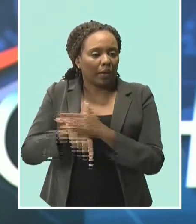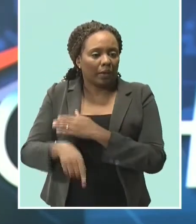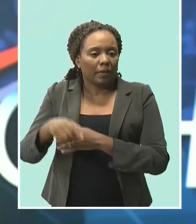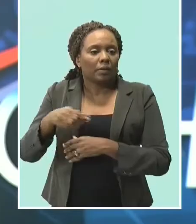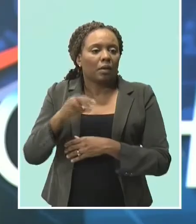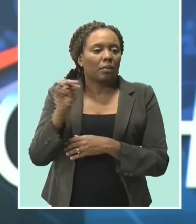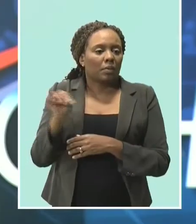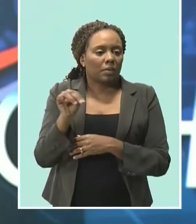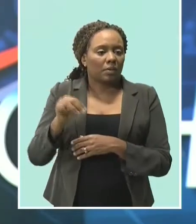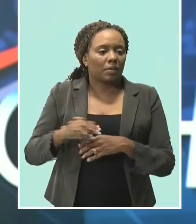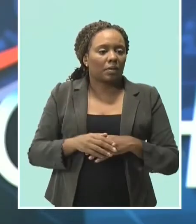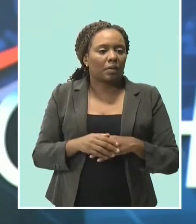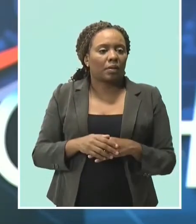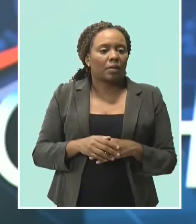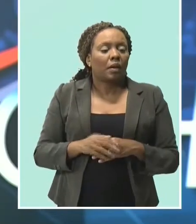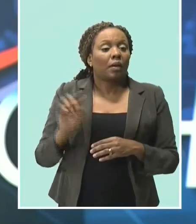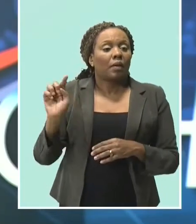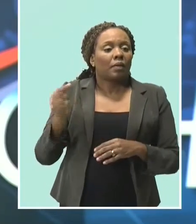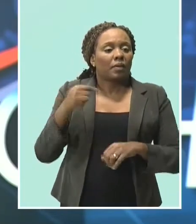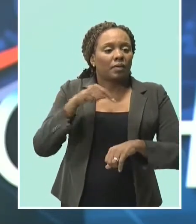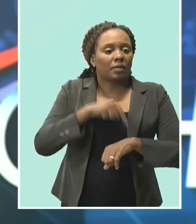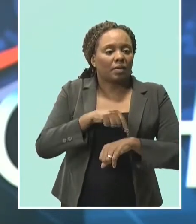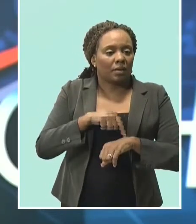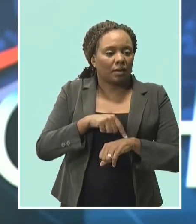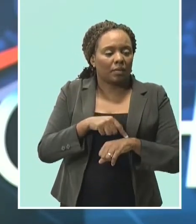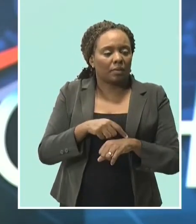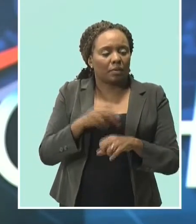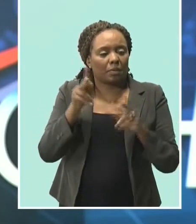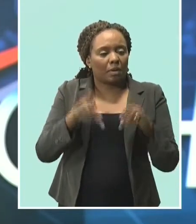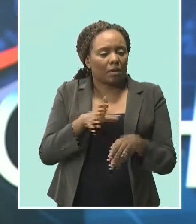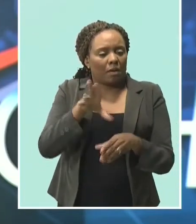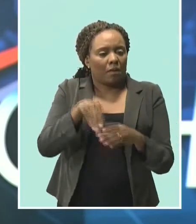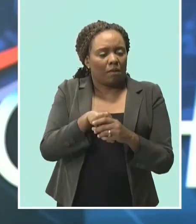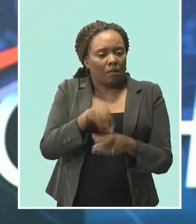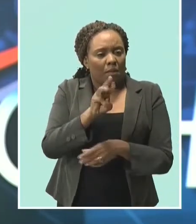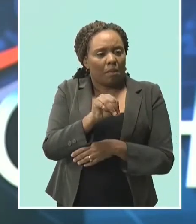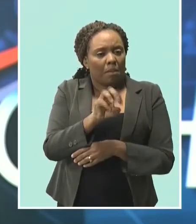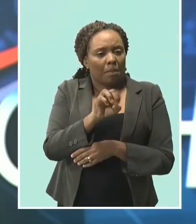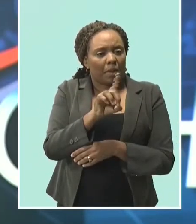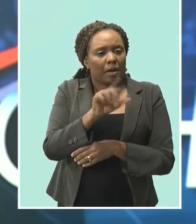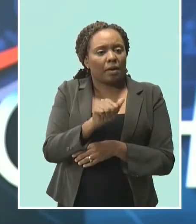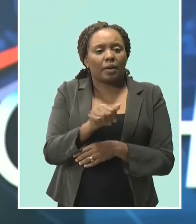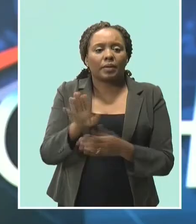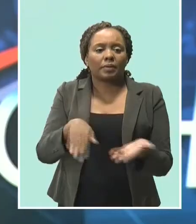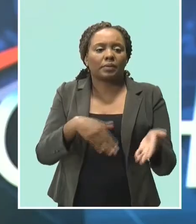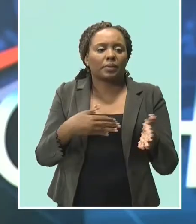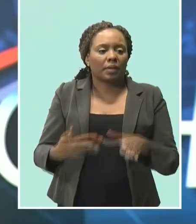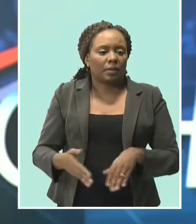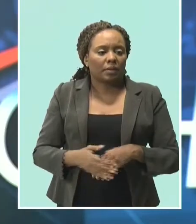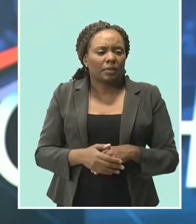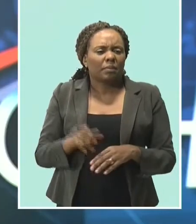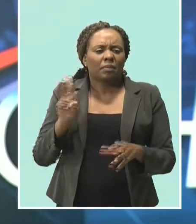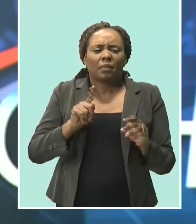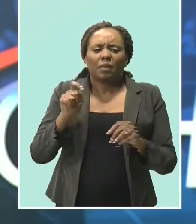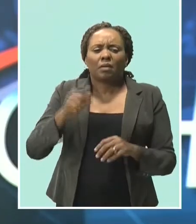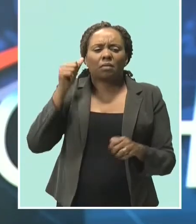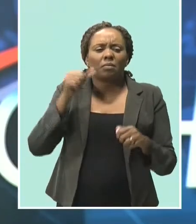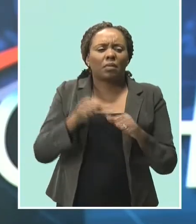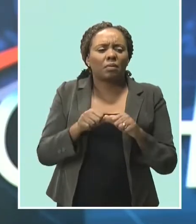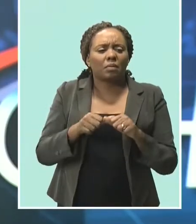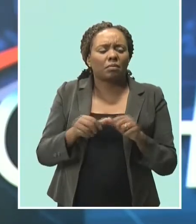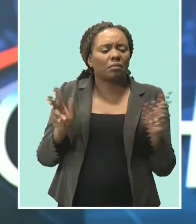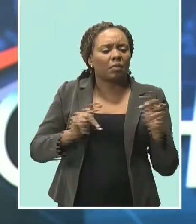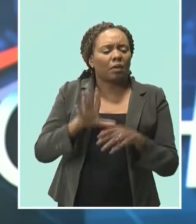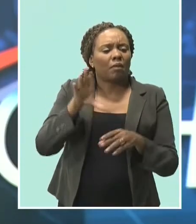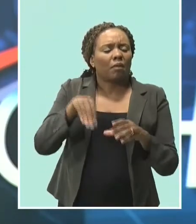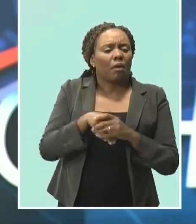in memory a member of the media was killed in the line of duty, Senator Moe said it has caused people to consider the vital role played by